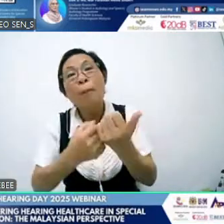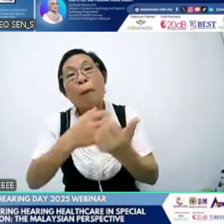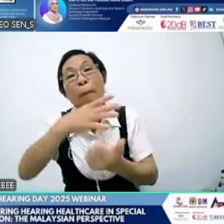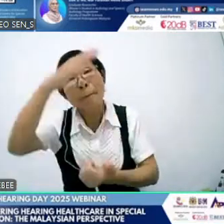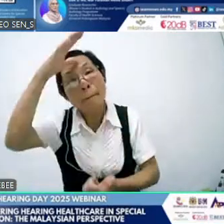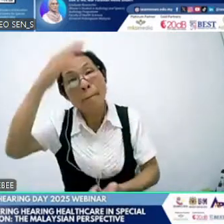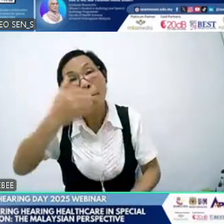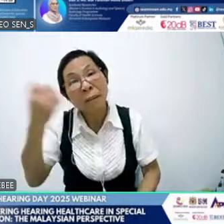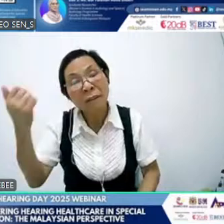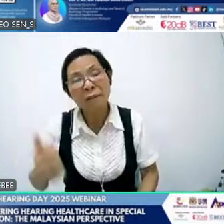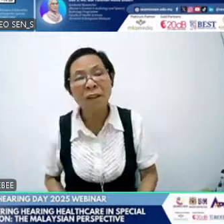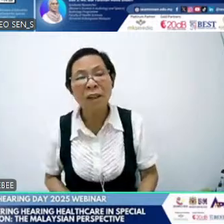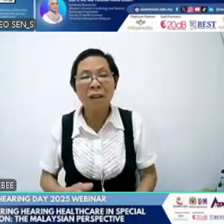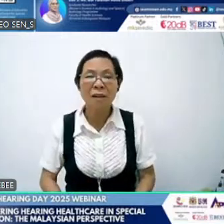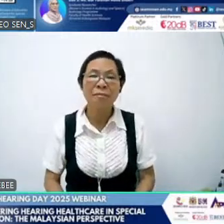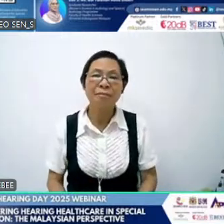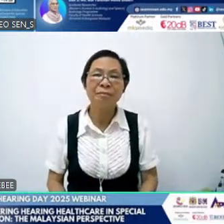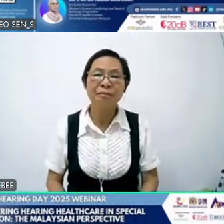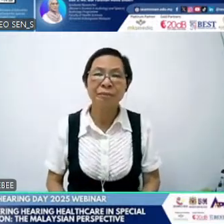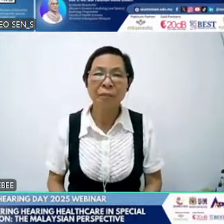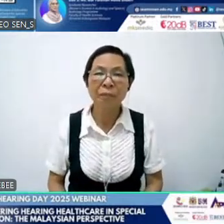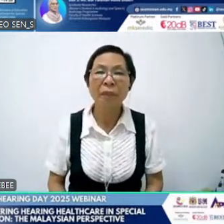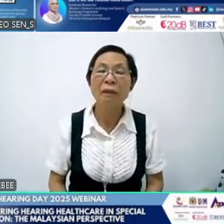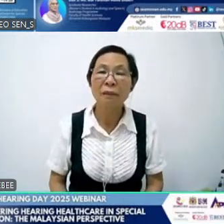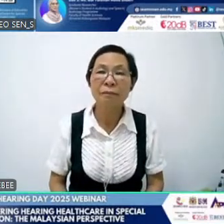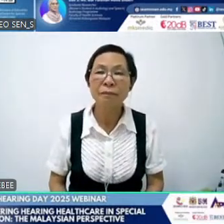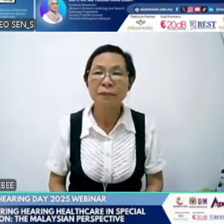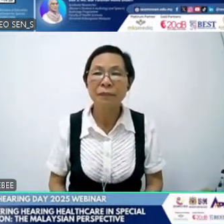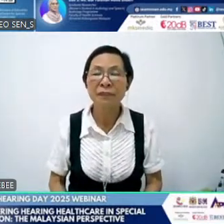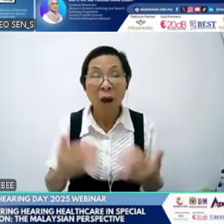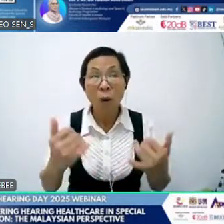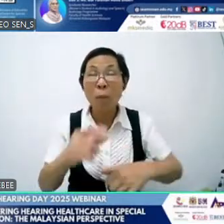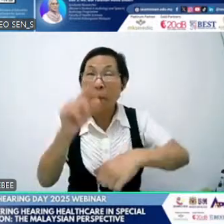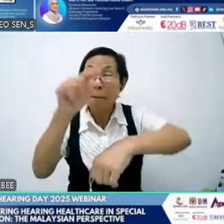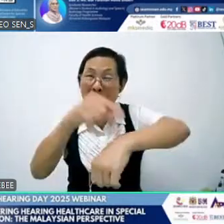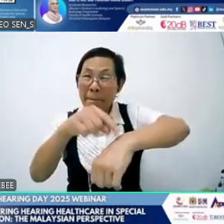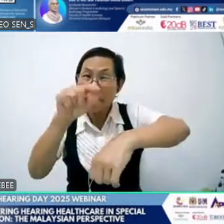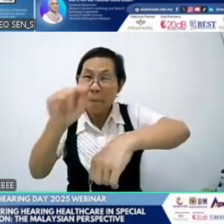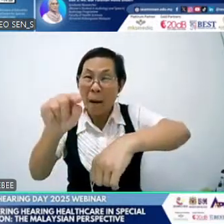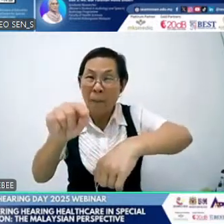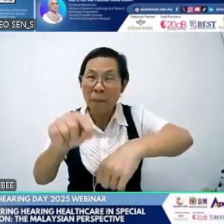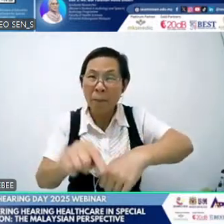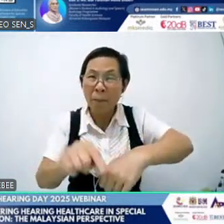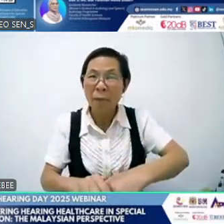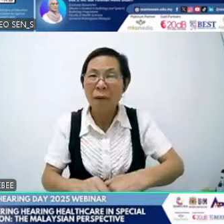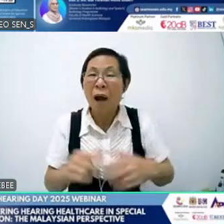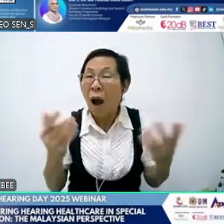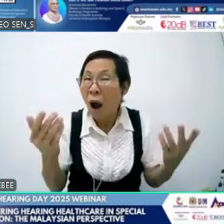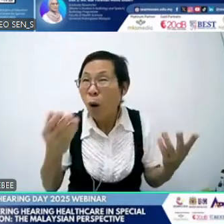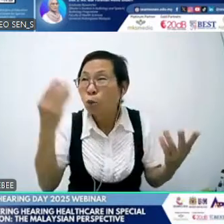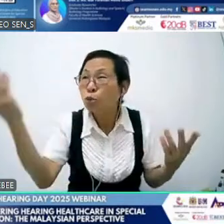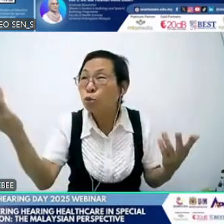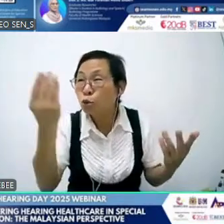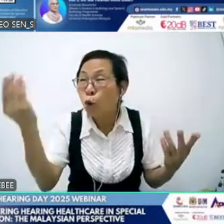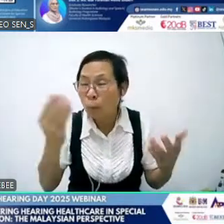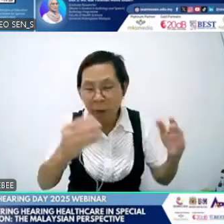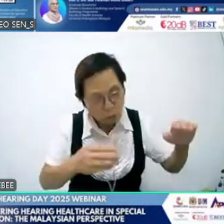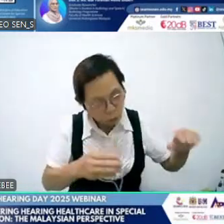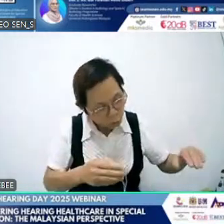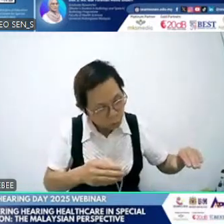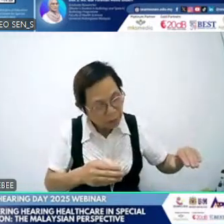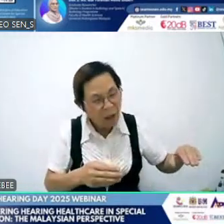So before we dive into the key points, let's take a moment to understand just how common childhood hearing loss is in